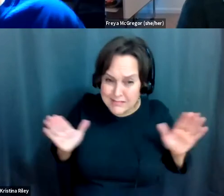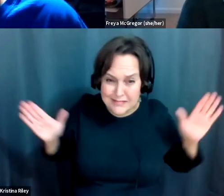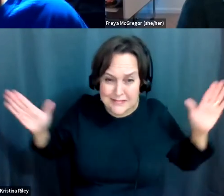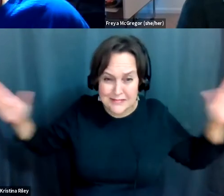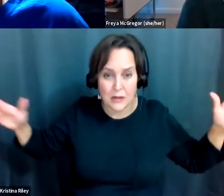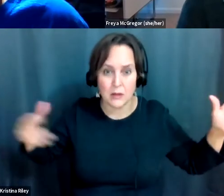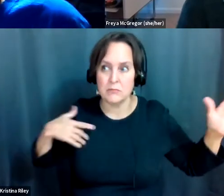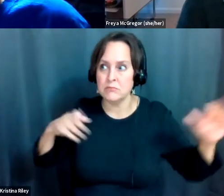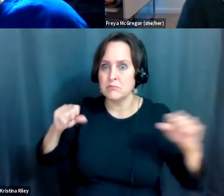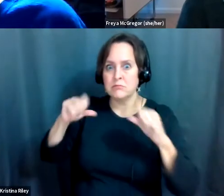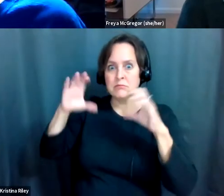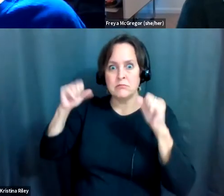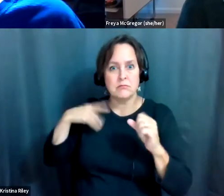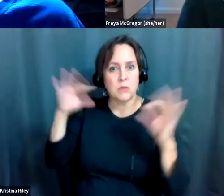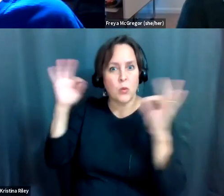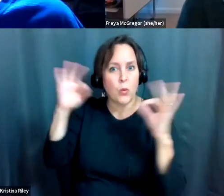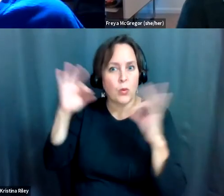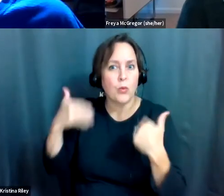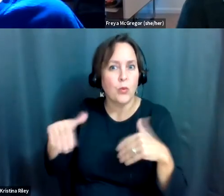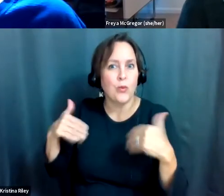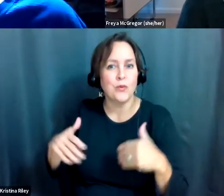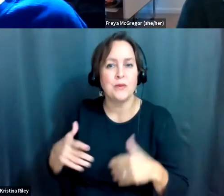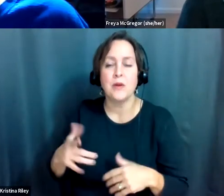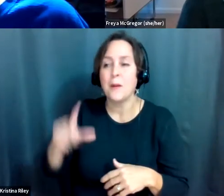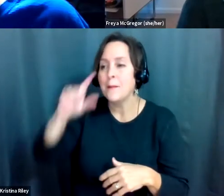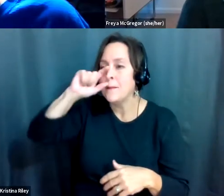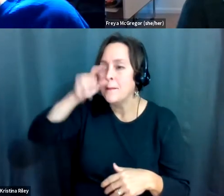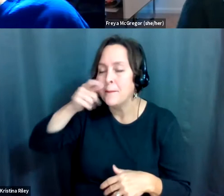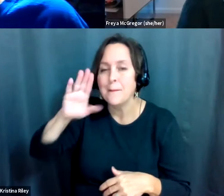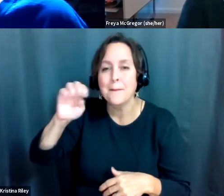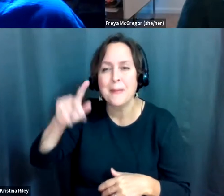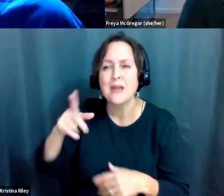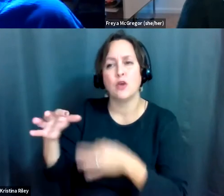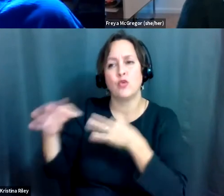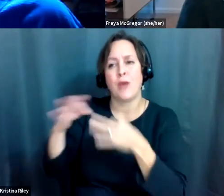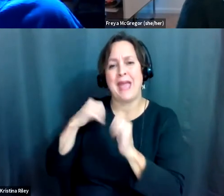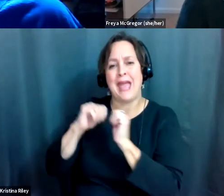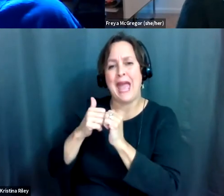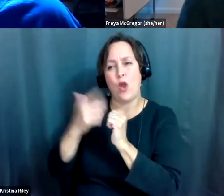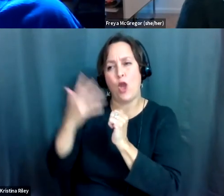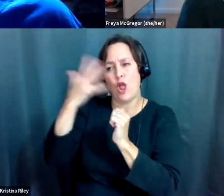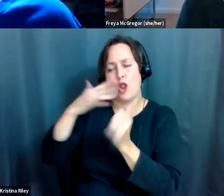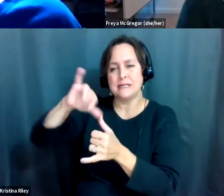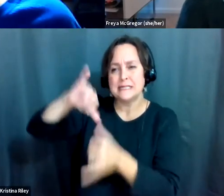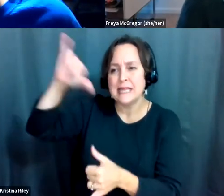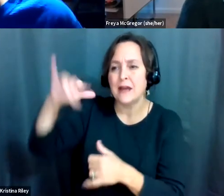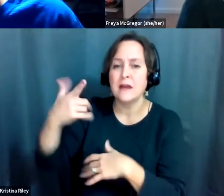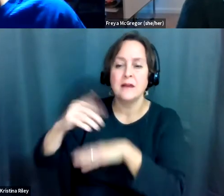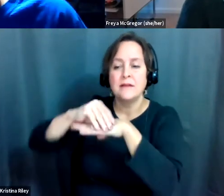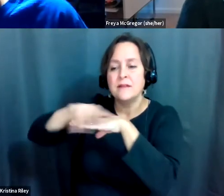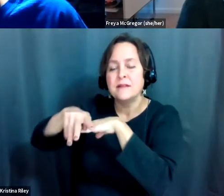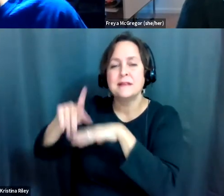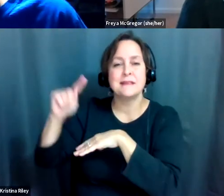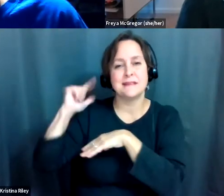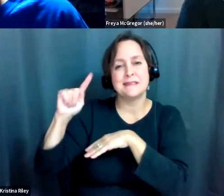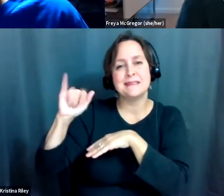Um, and things about the, the way the beak looks and, um, maybe a little bit about their tail feathers and that sort of